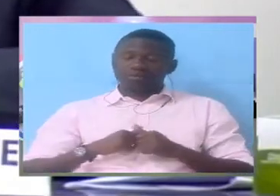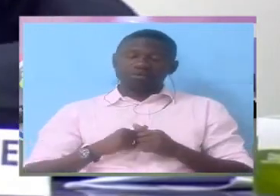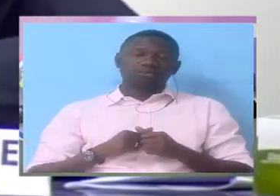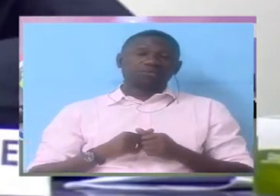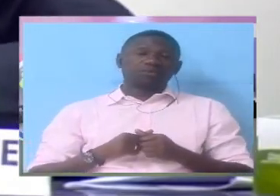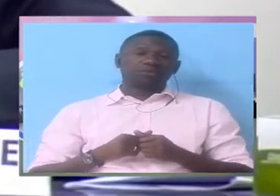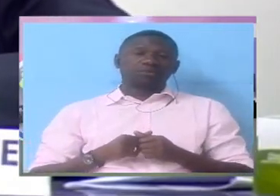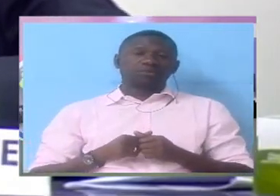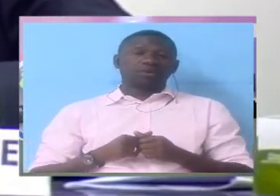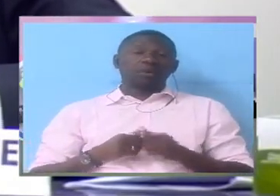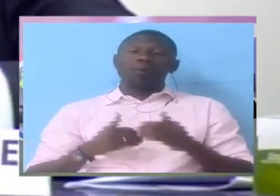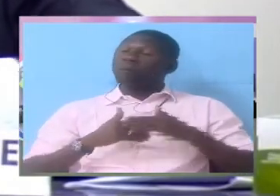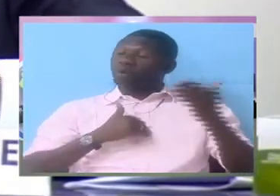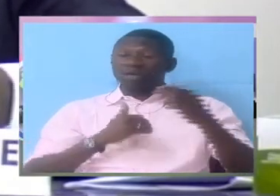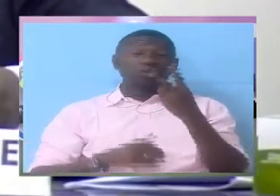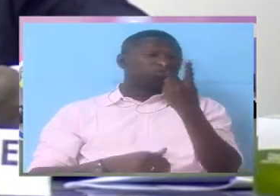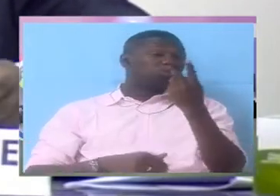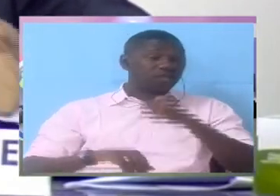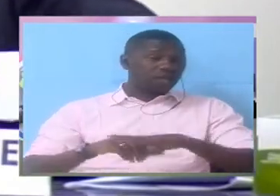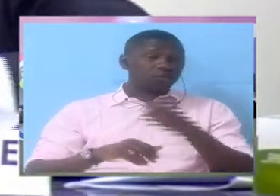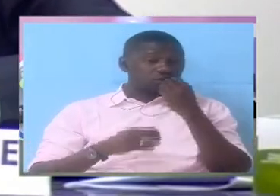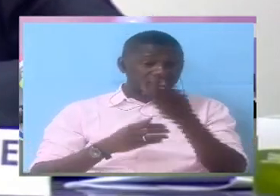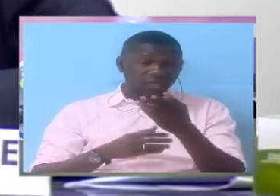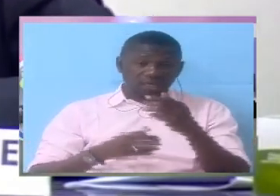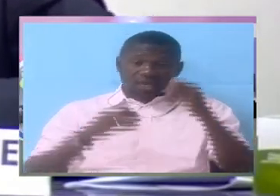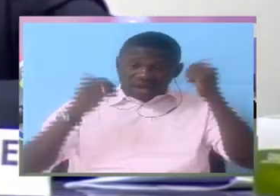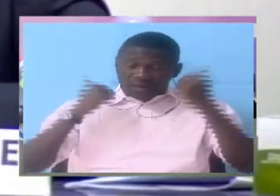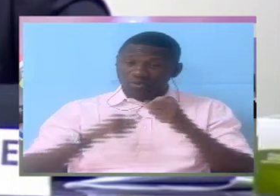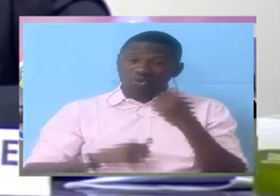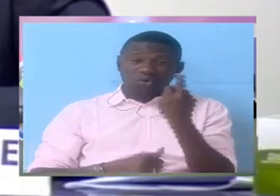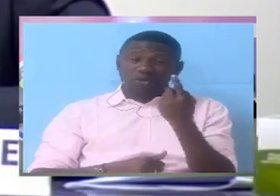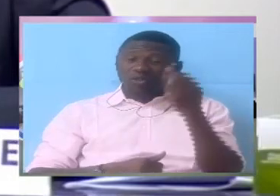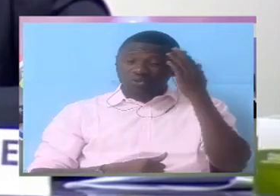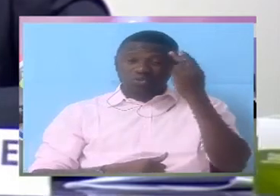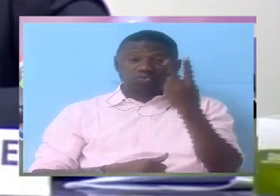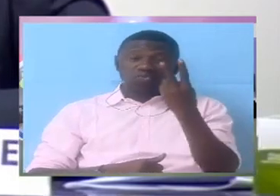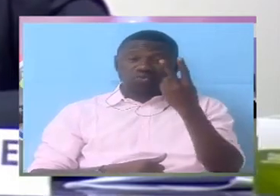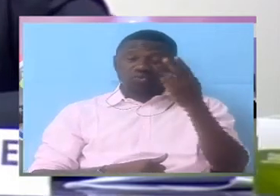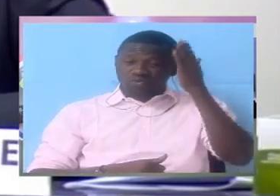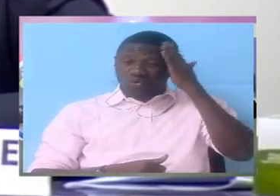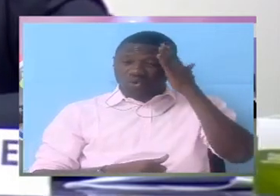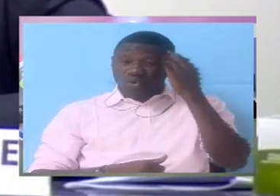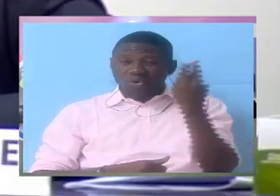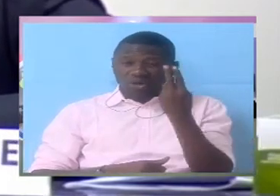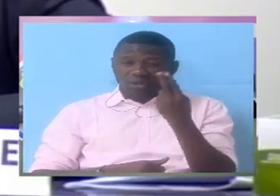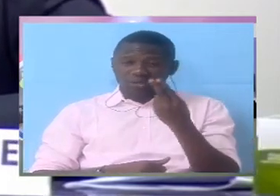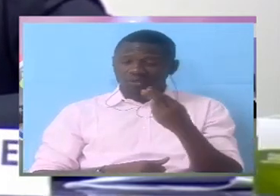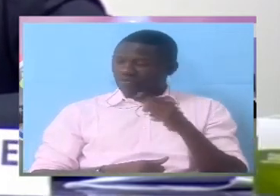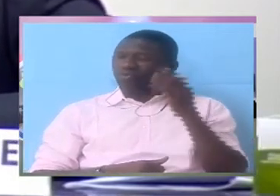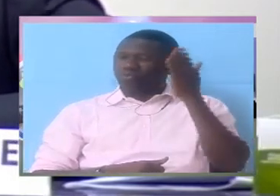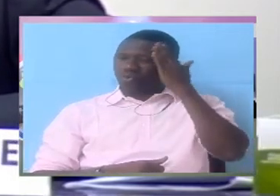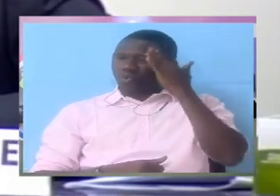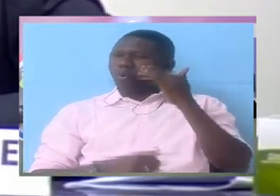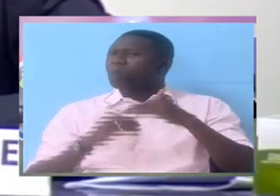two instances that you mentioned? You